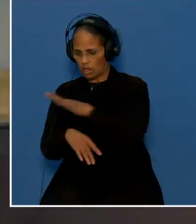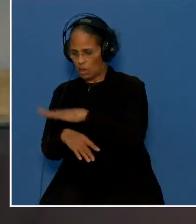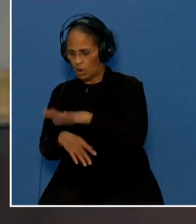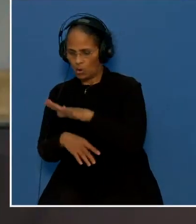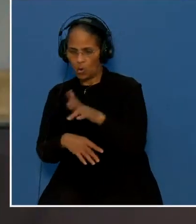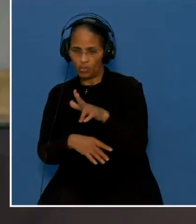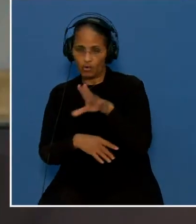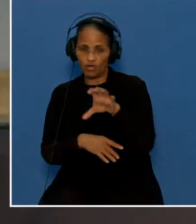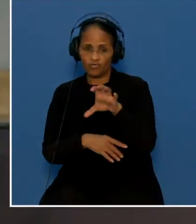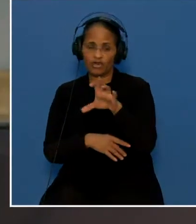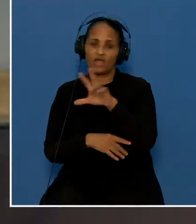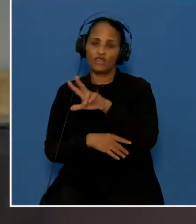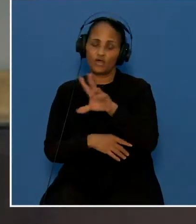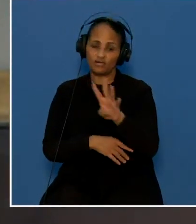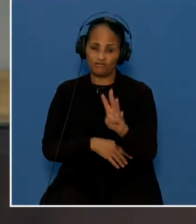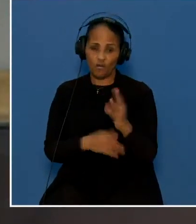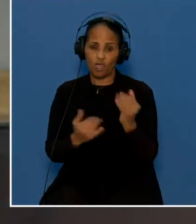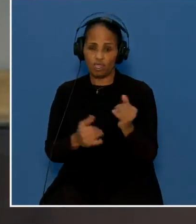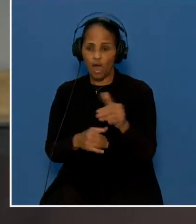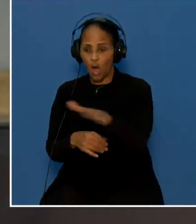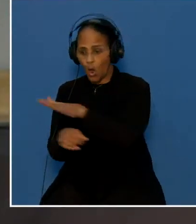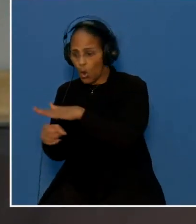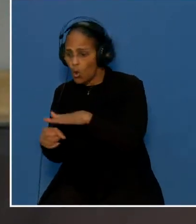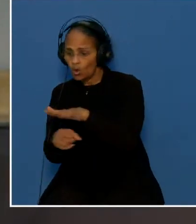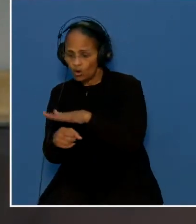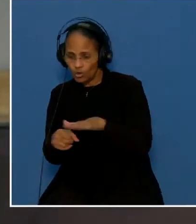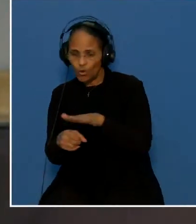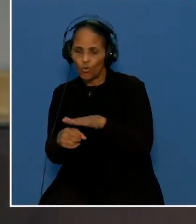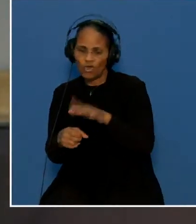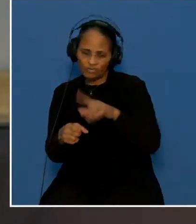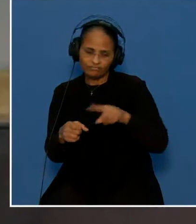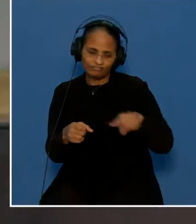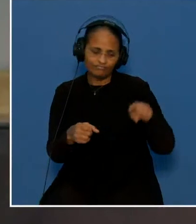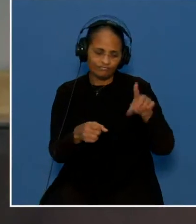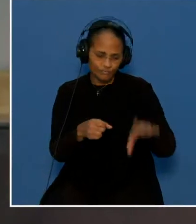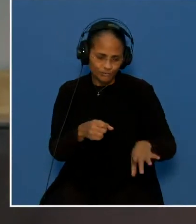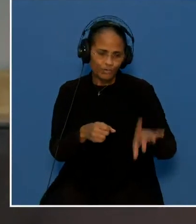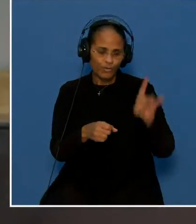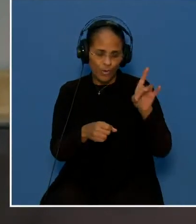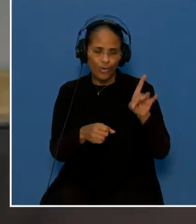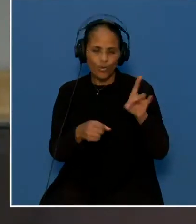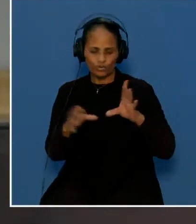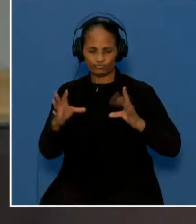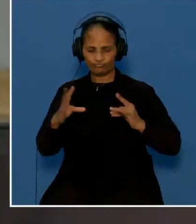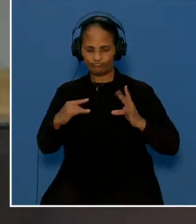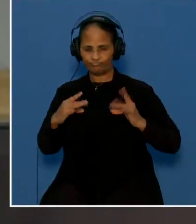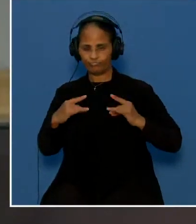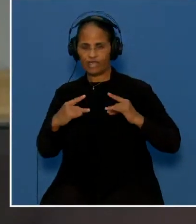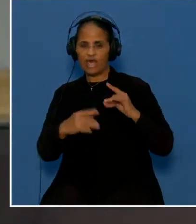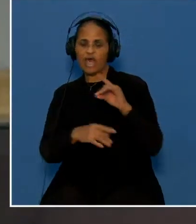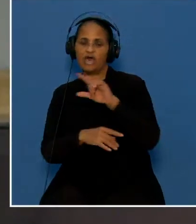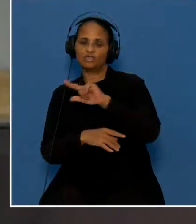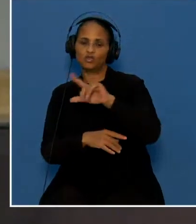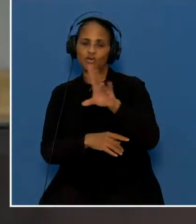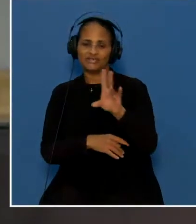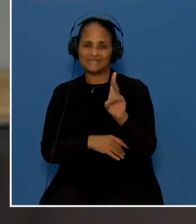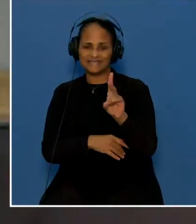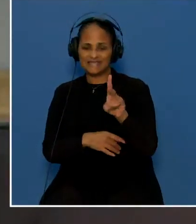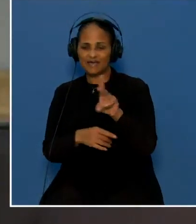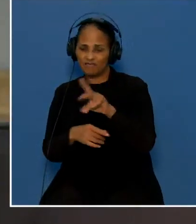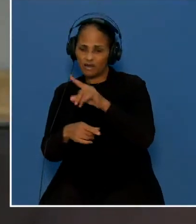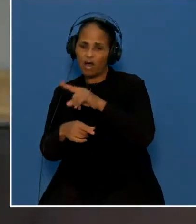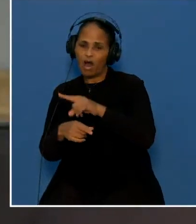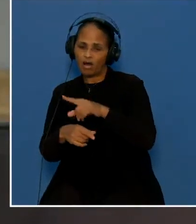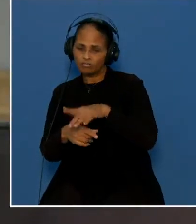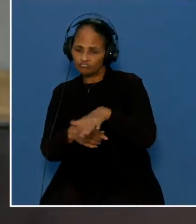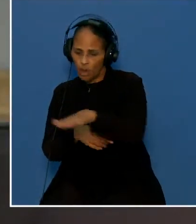which 334 are local transmission with a known contact or source, and 27 are local transmissions